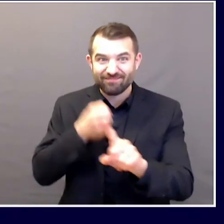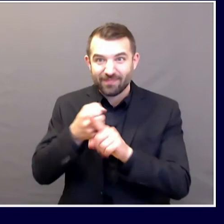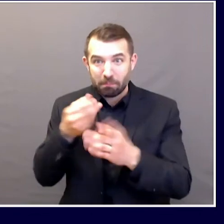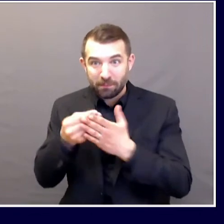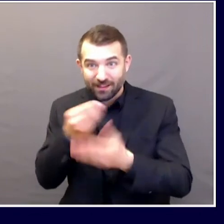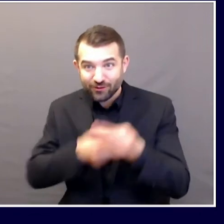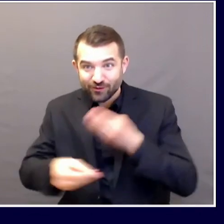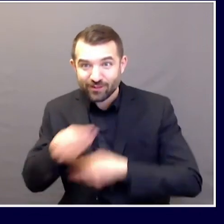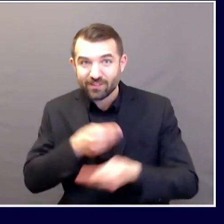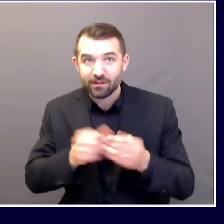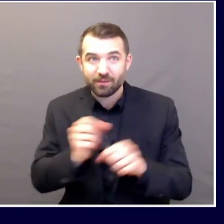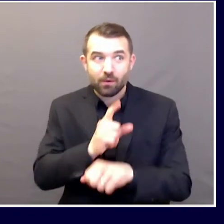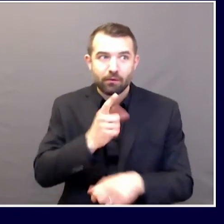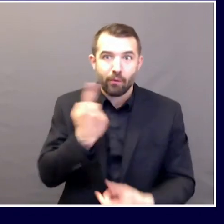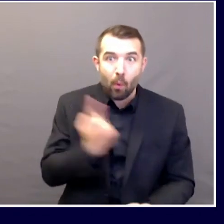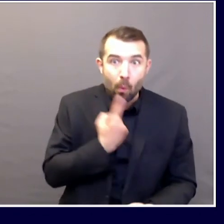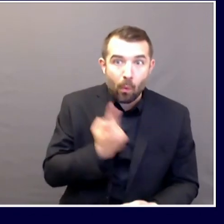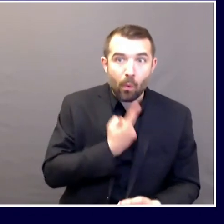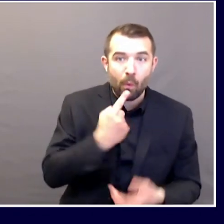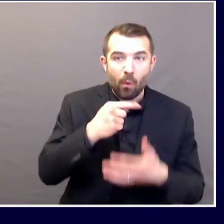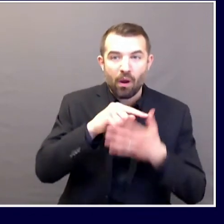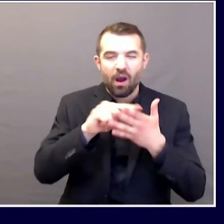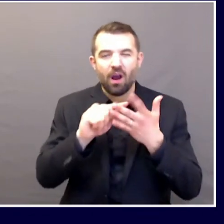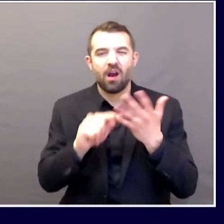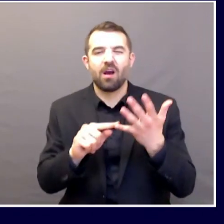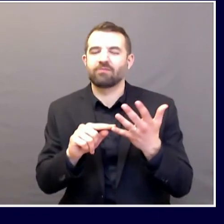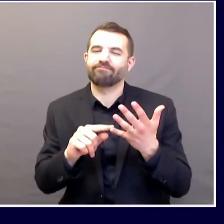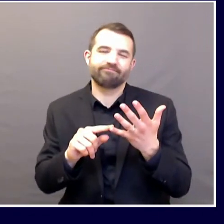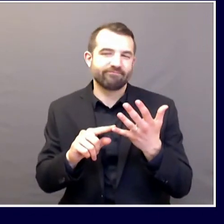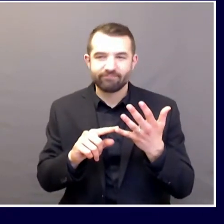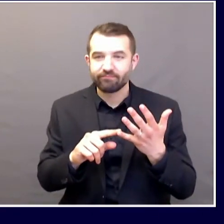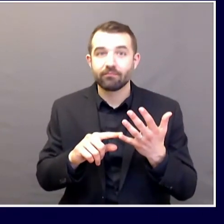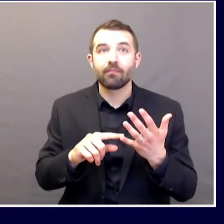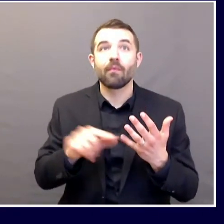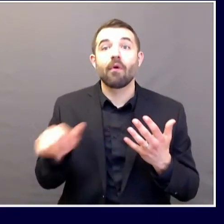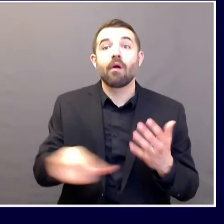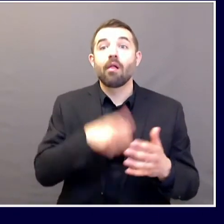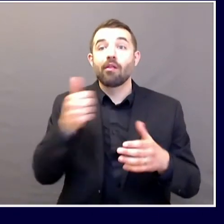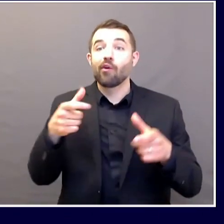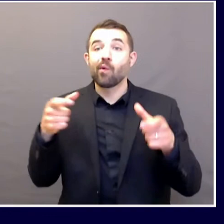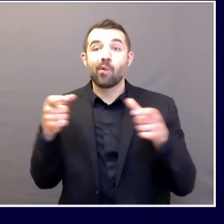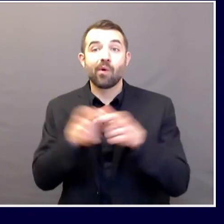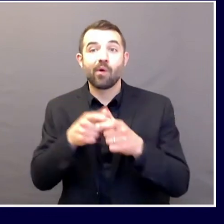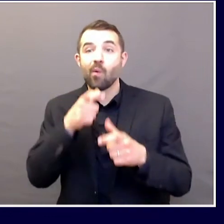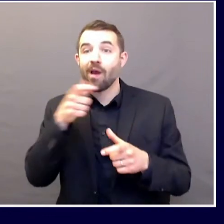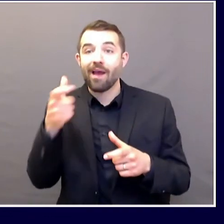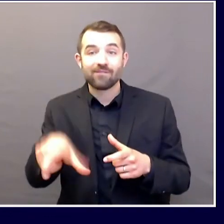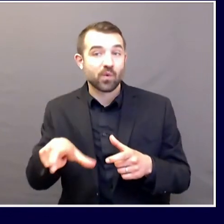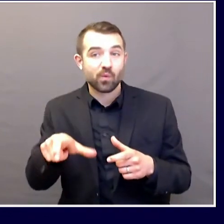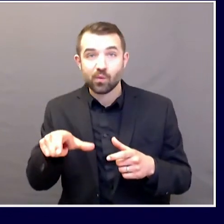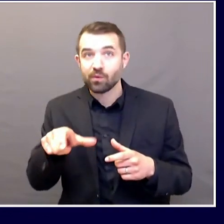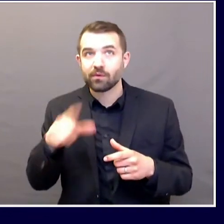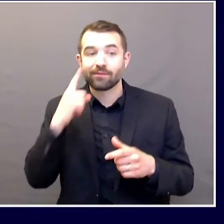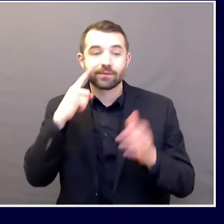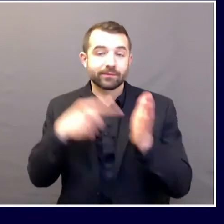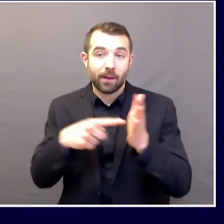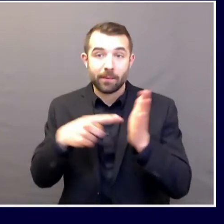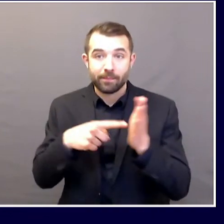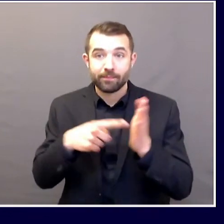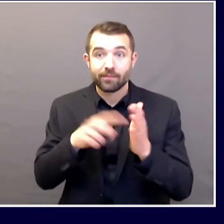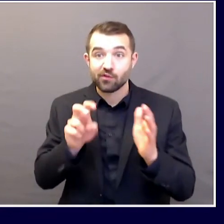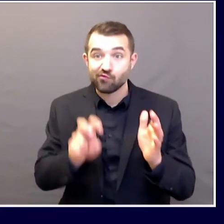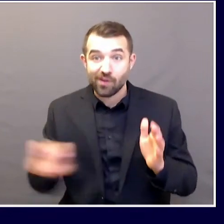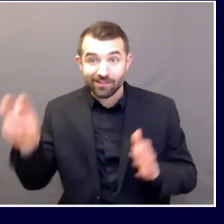of other areas where you don't need to quarantine. For example, the possibility of more widespread travel. So, for example,